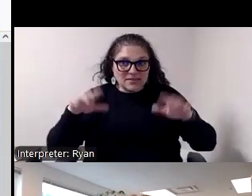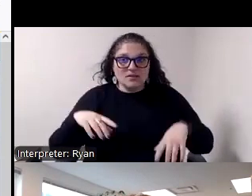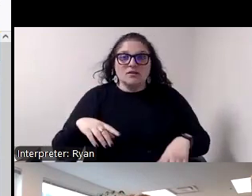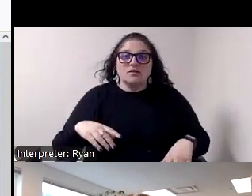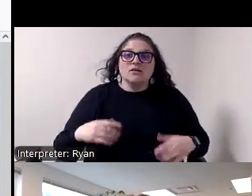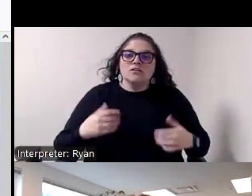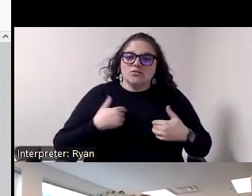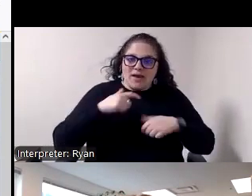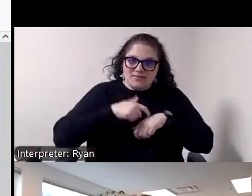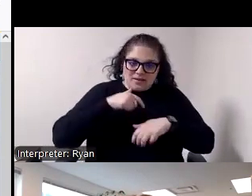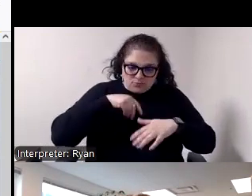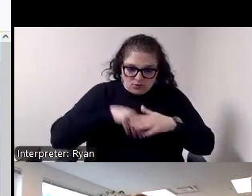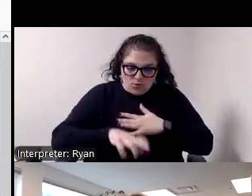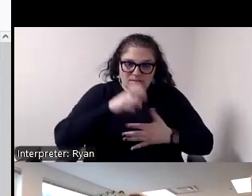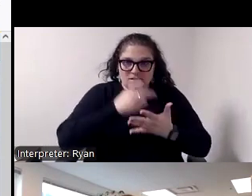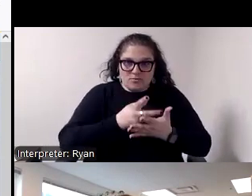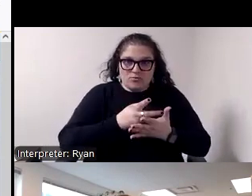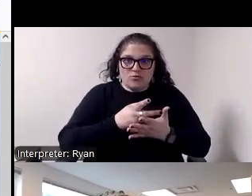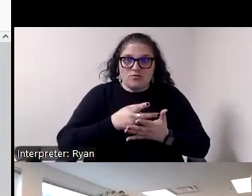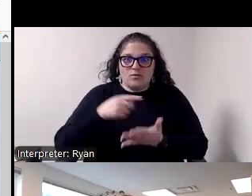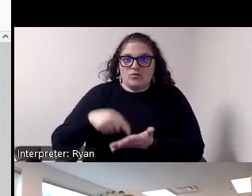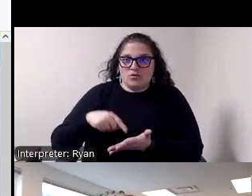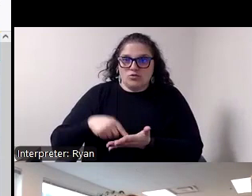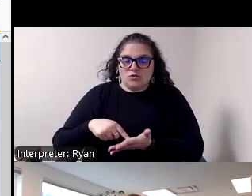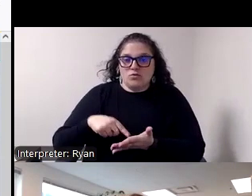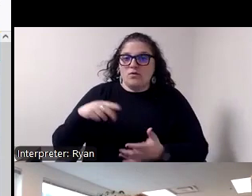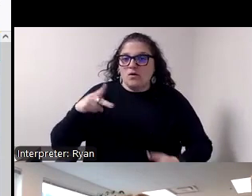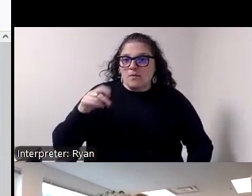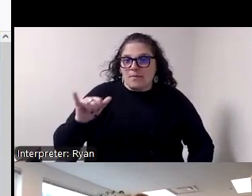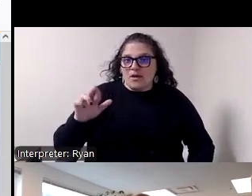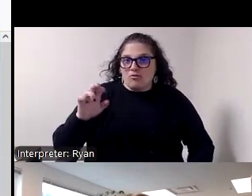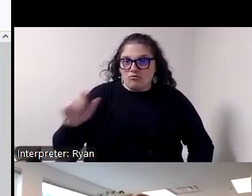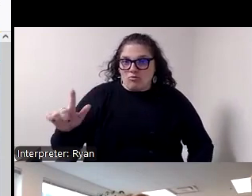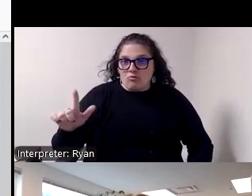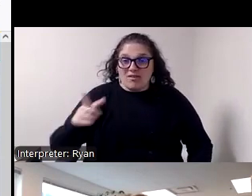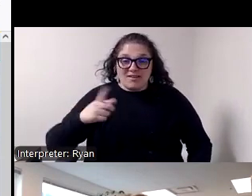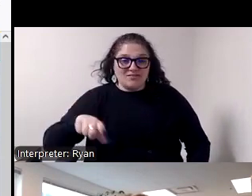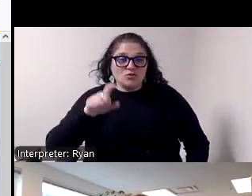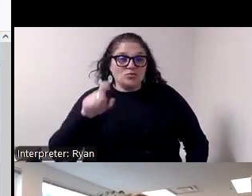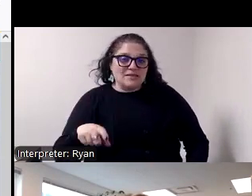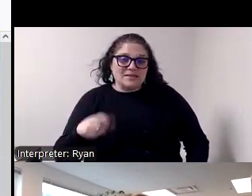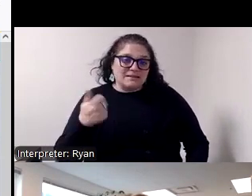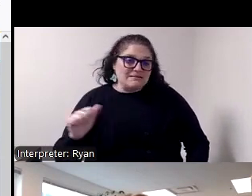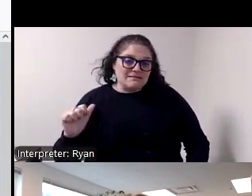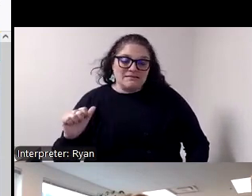have time to go in and approve them before they're due to payroll. And if you guys need any kind of